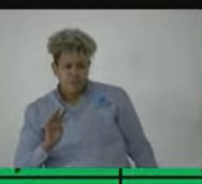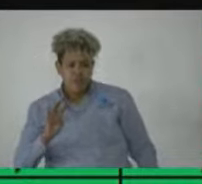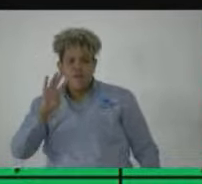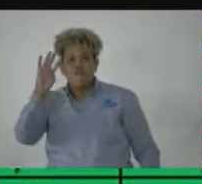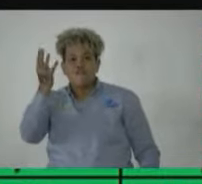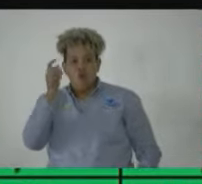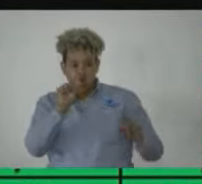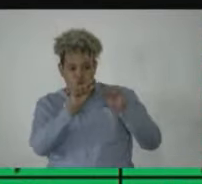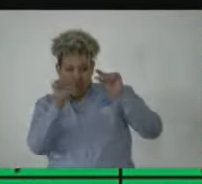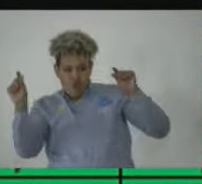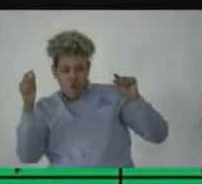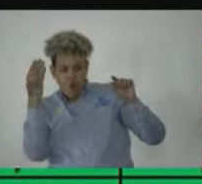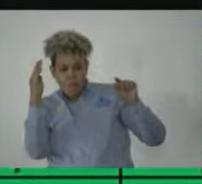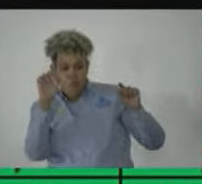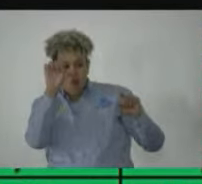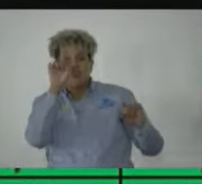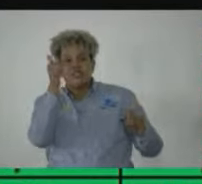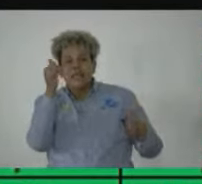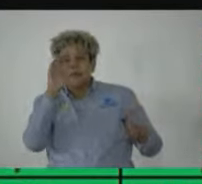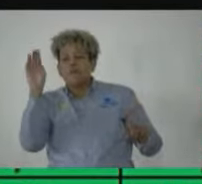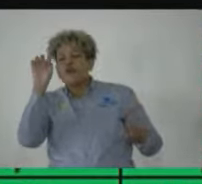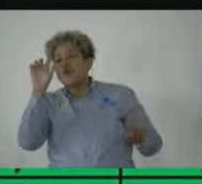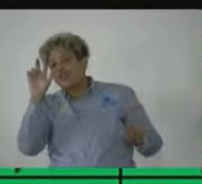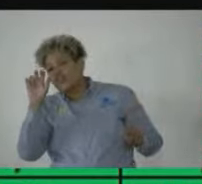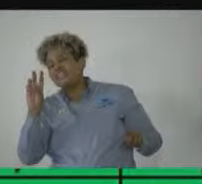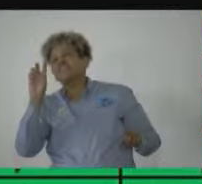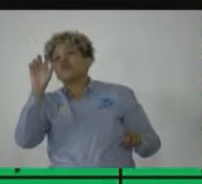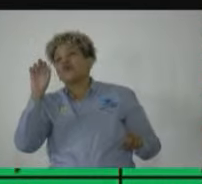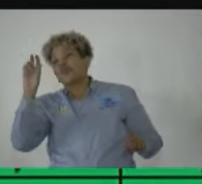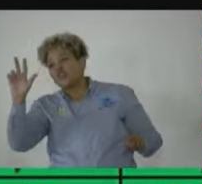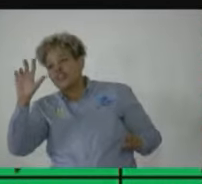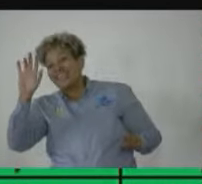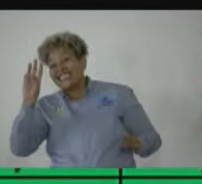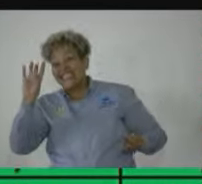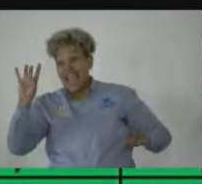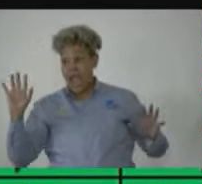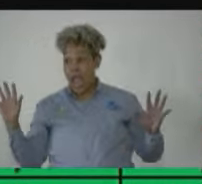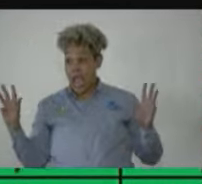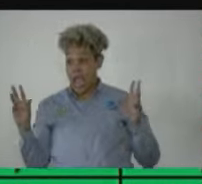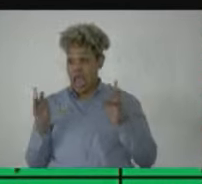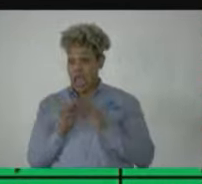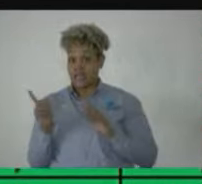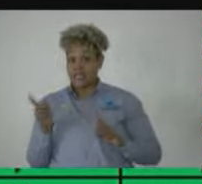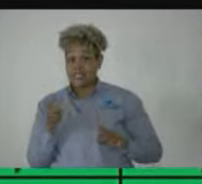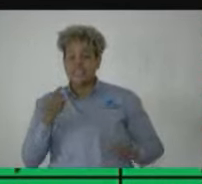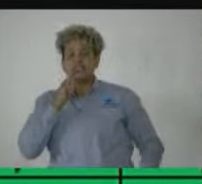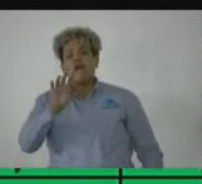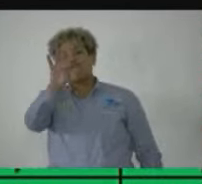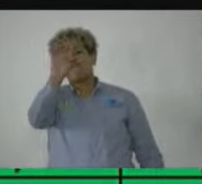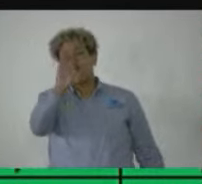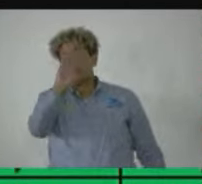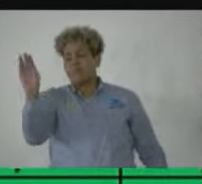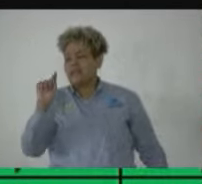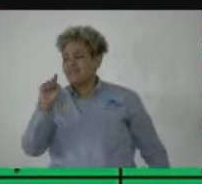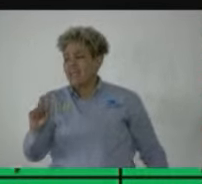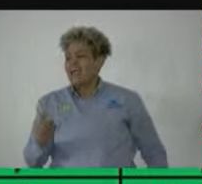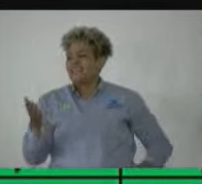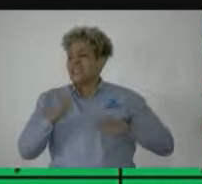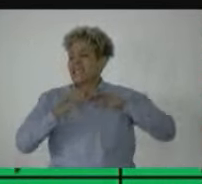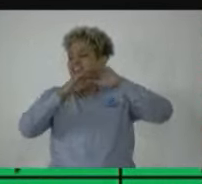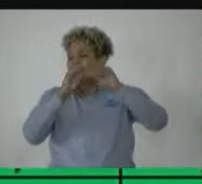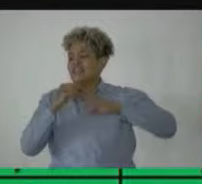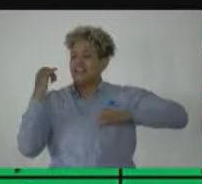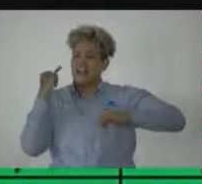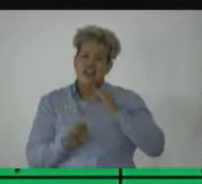blue, $110 billion, $136, $103, $68. He adds those up and says $400 billion of tax increases in the